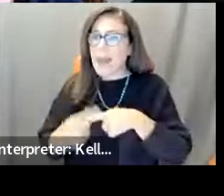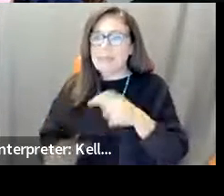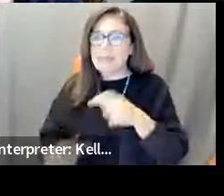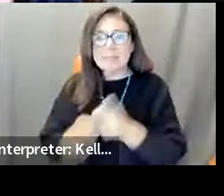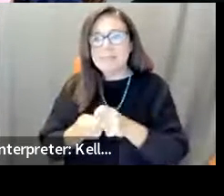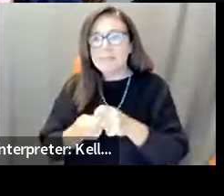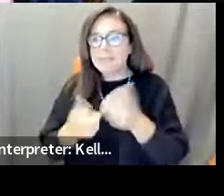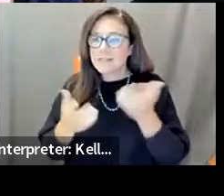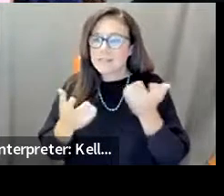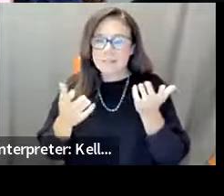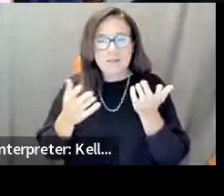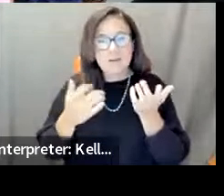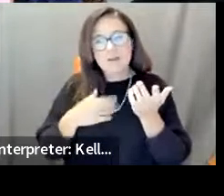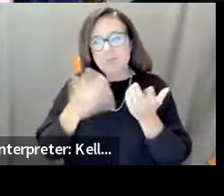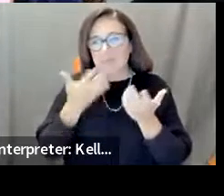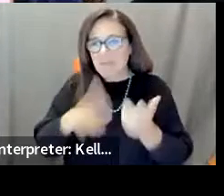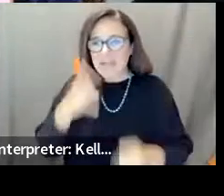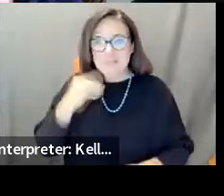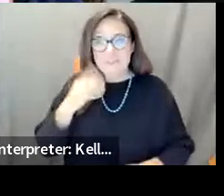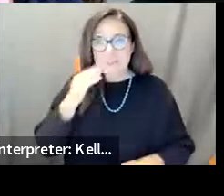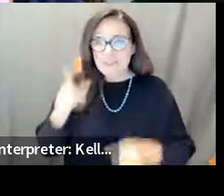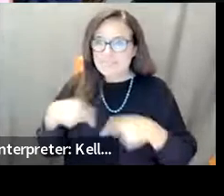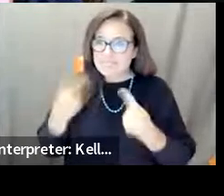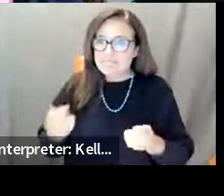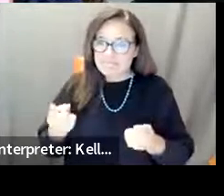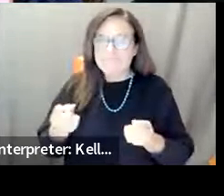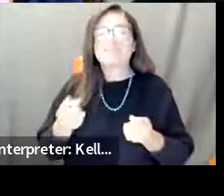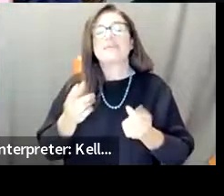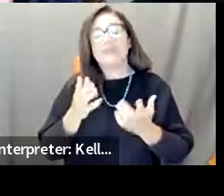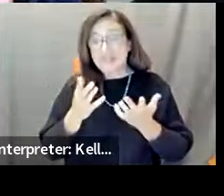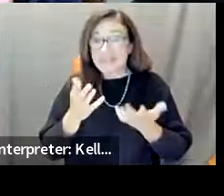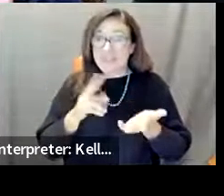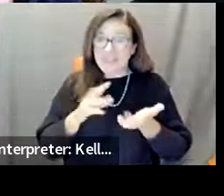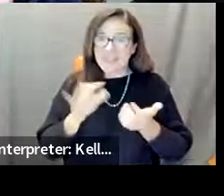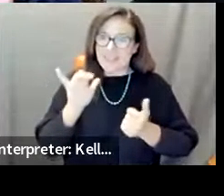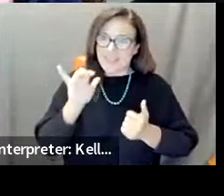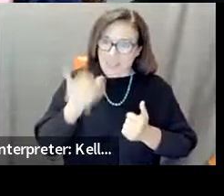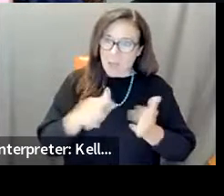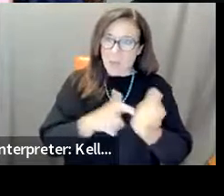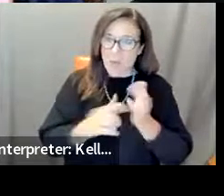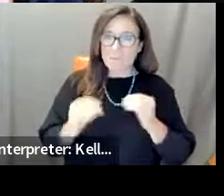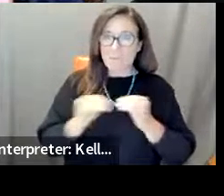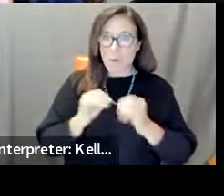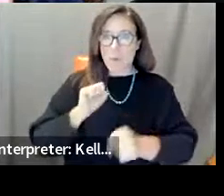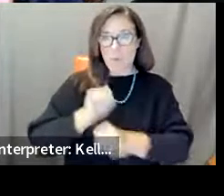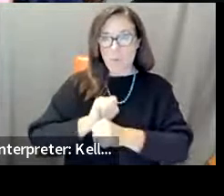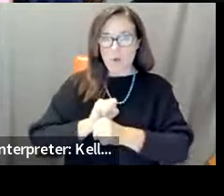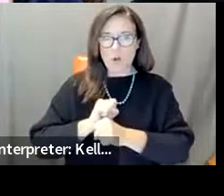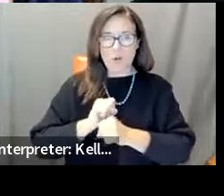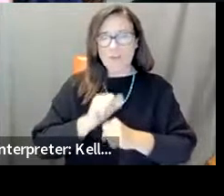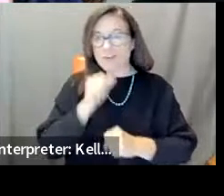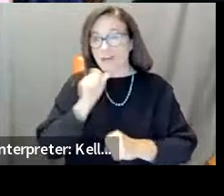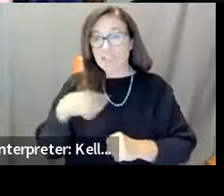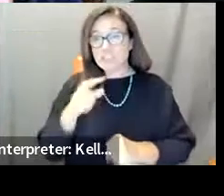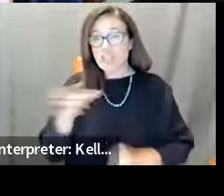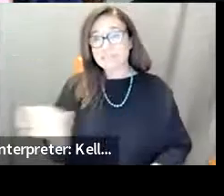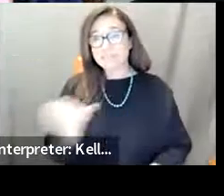and that it can take a little bit more work and sort of creative solutions to